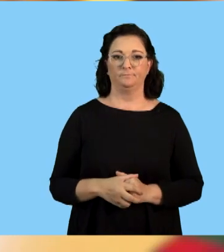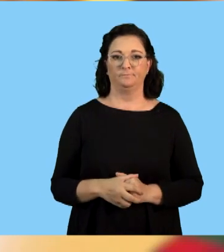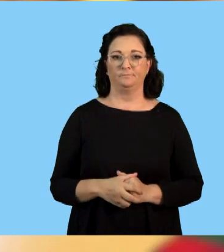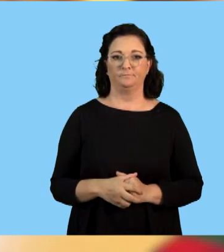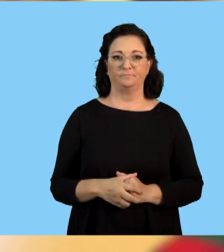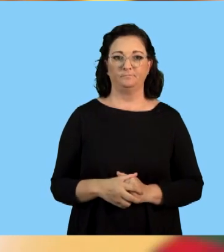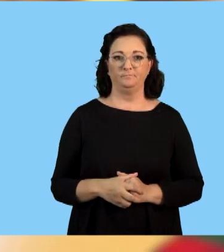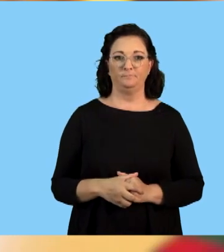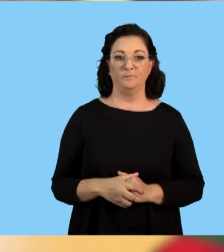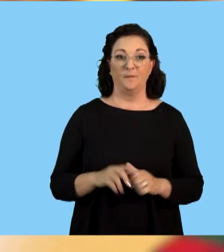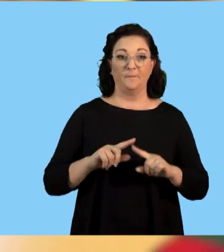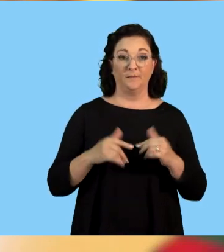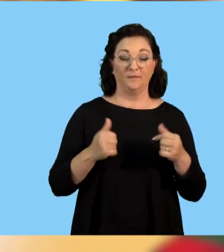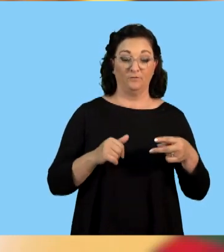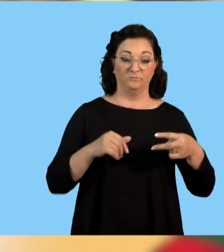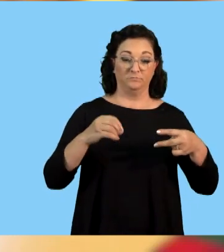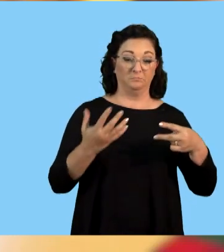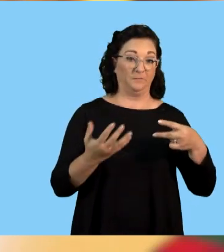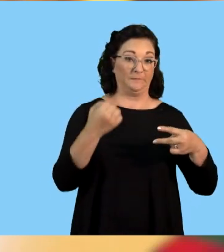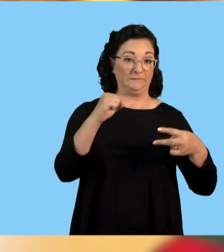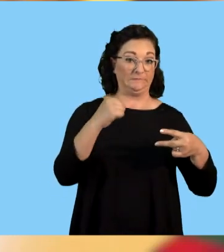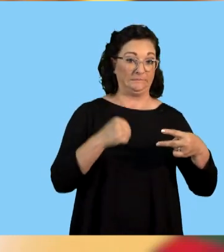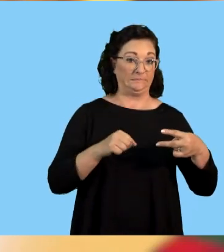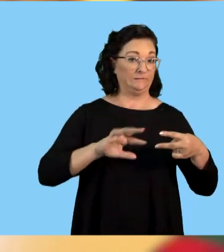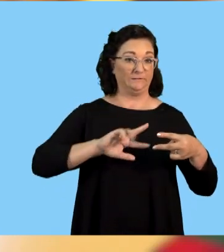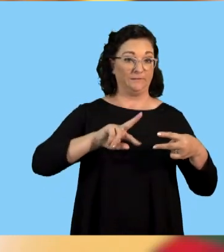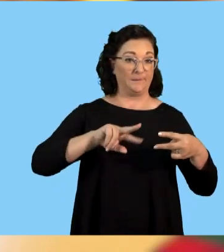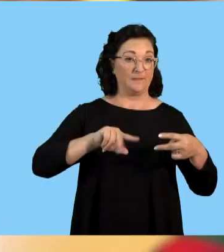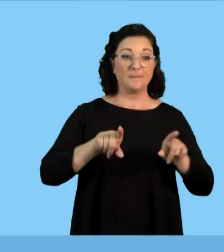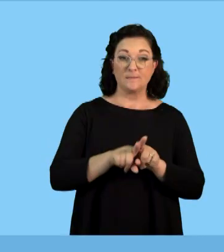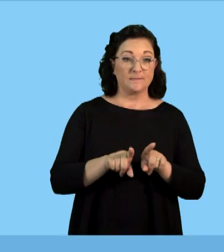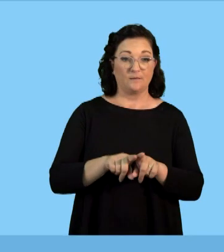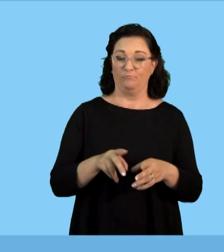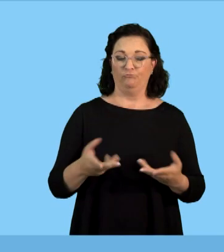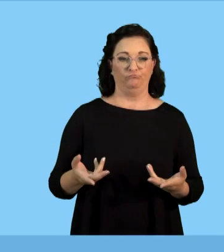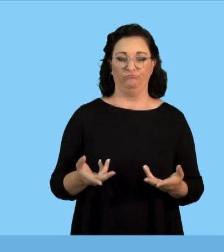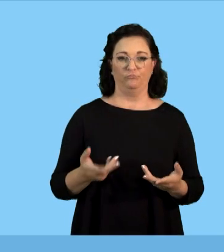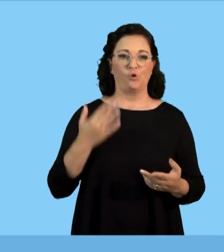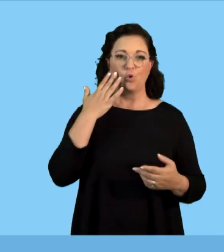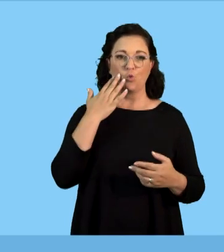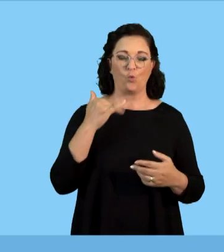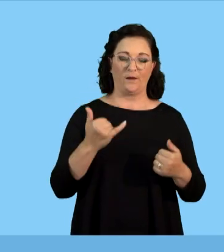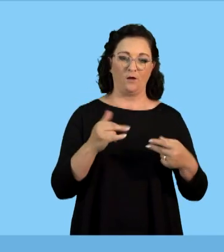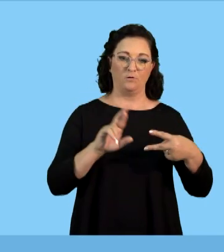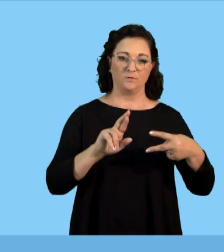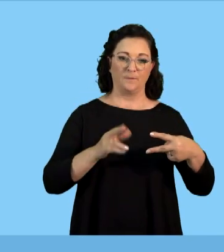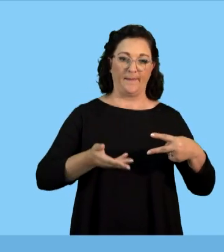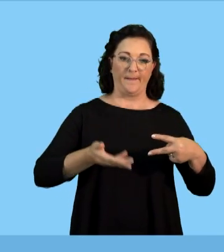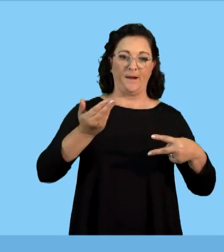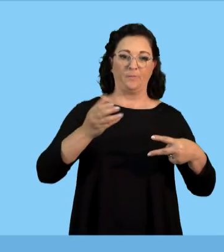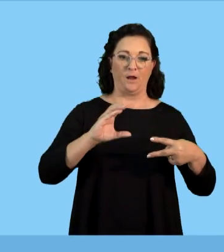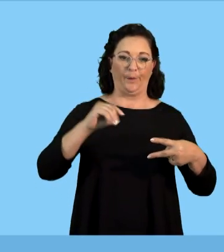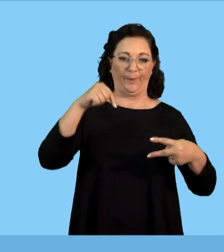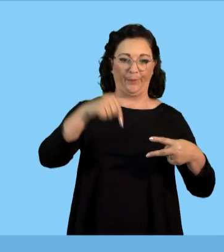be identical, right? However, if the resistors were not identical, we're saying that once the resistance